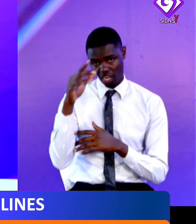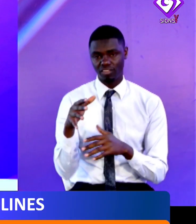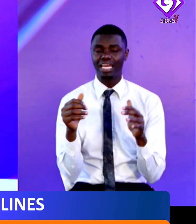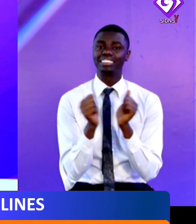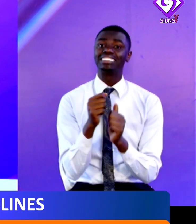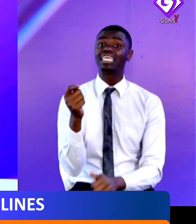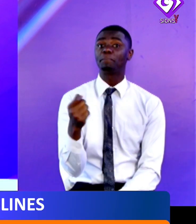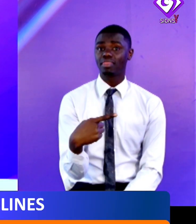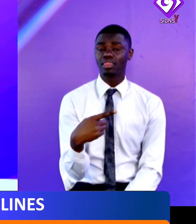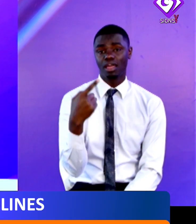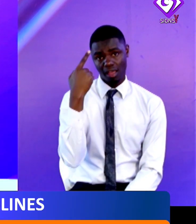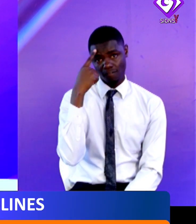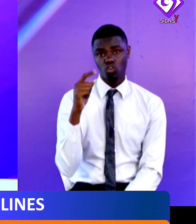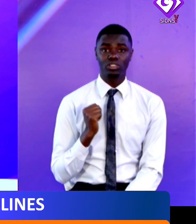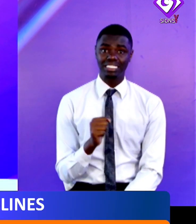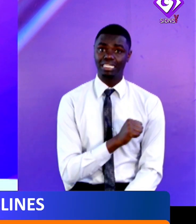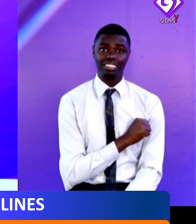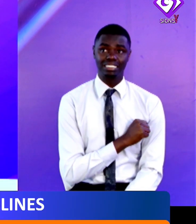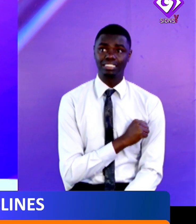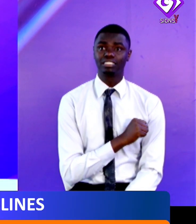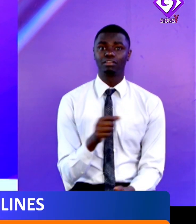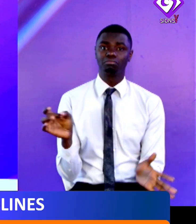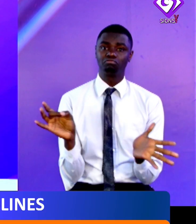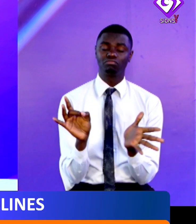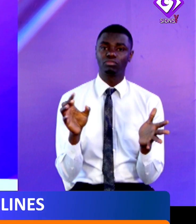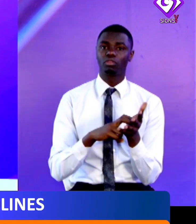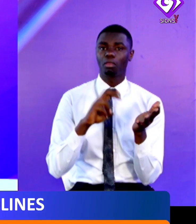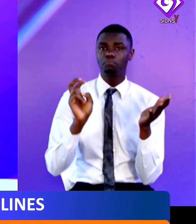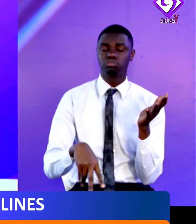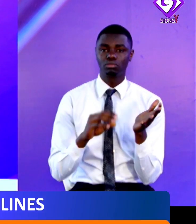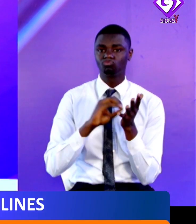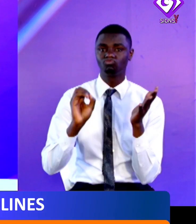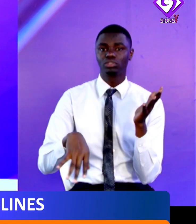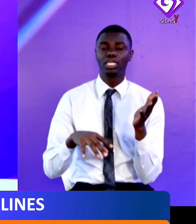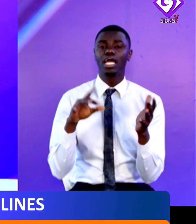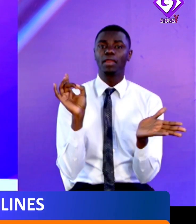months after the Senate abruptly terminated impeachment proceedings against